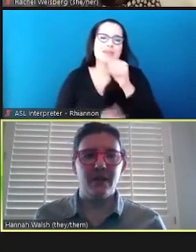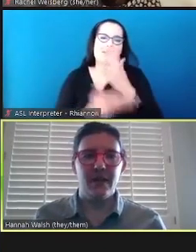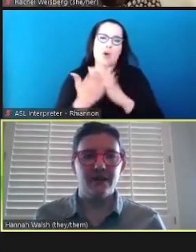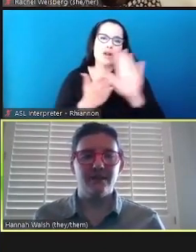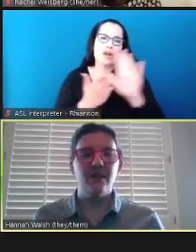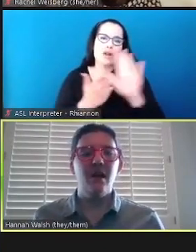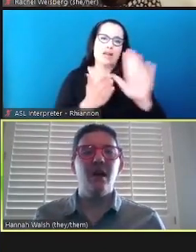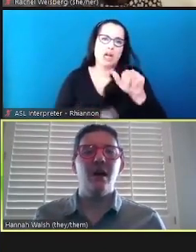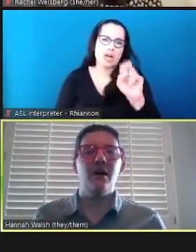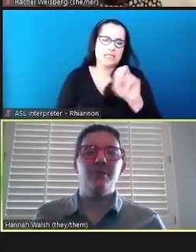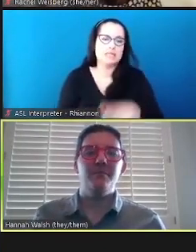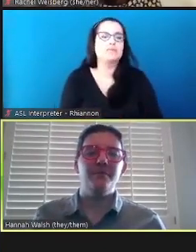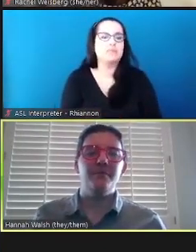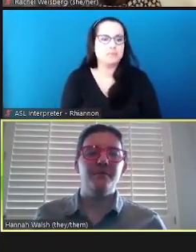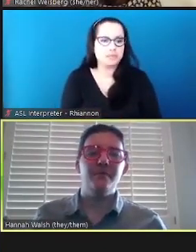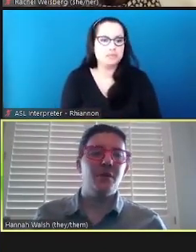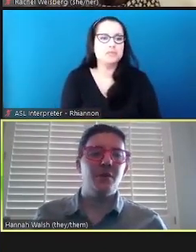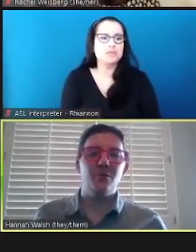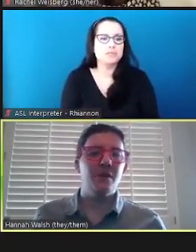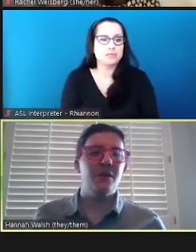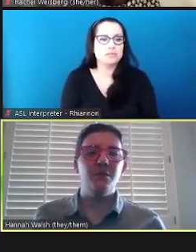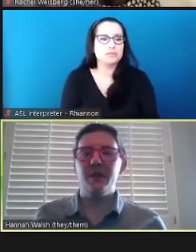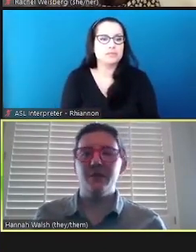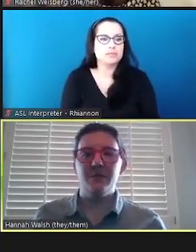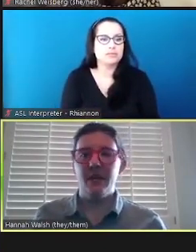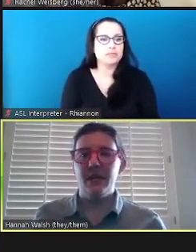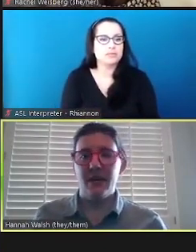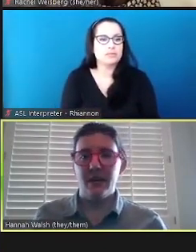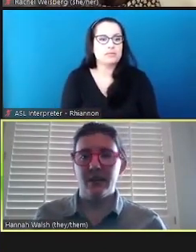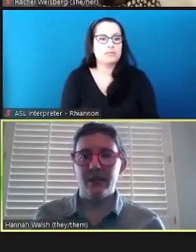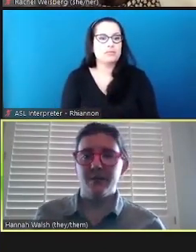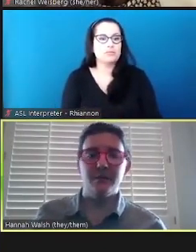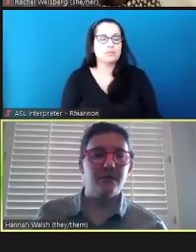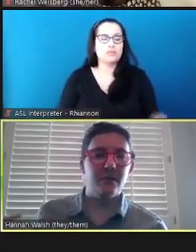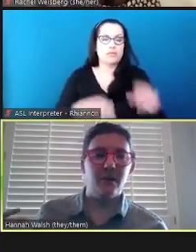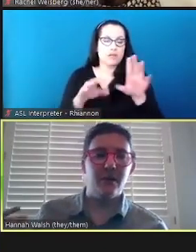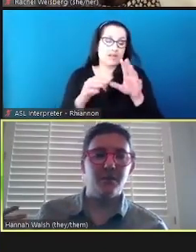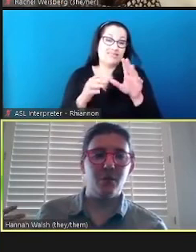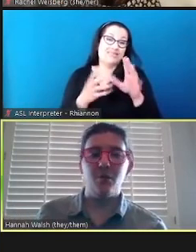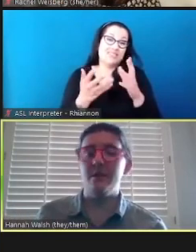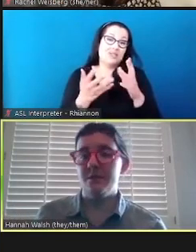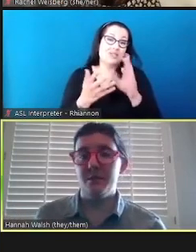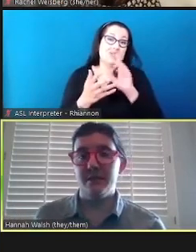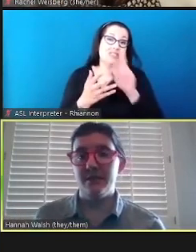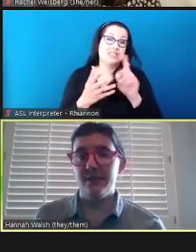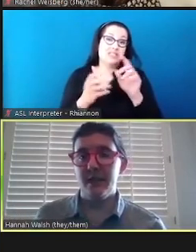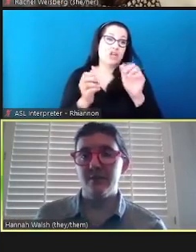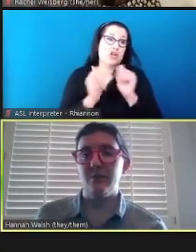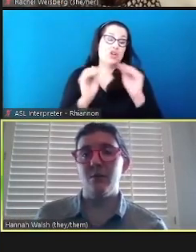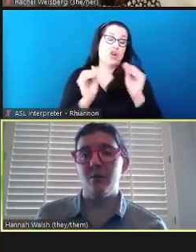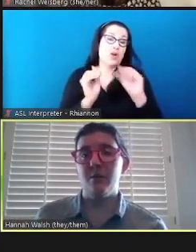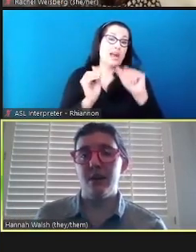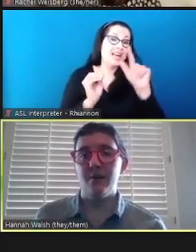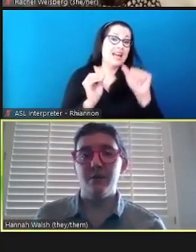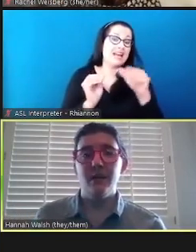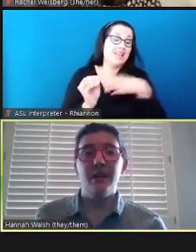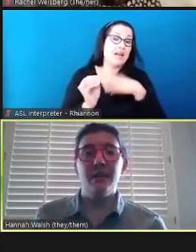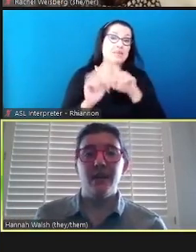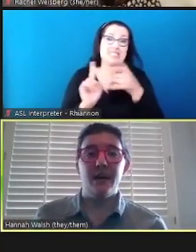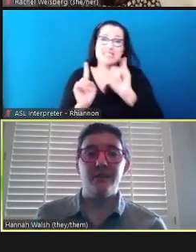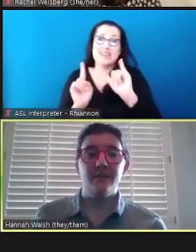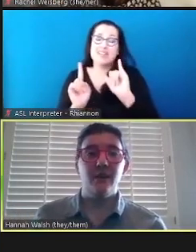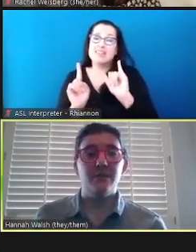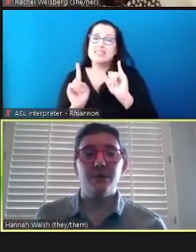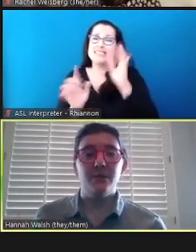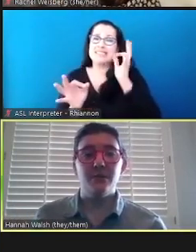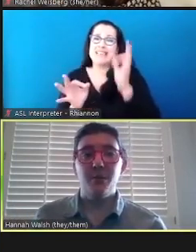of this case. Even without the ADA claims, the court dismissed this case. So the court found that